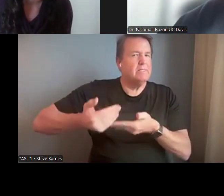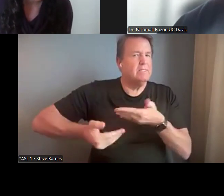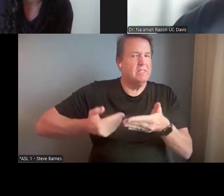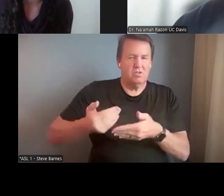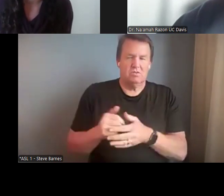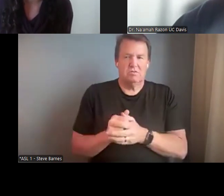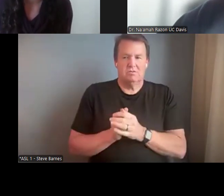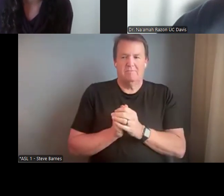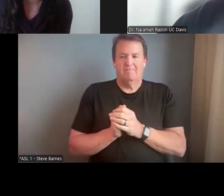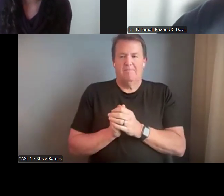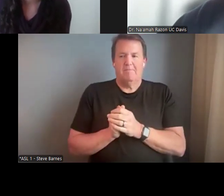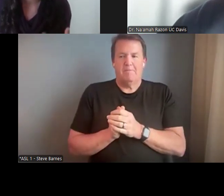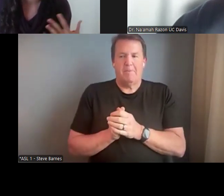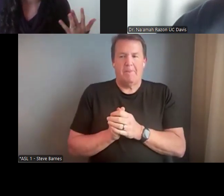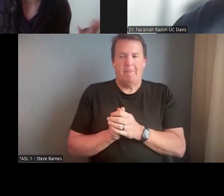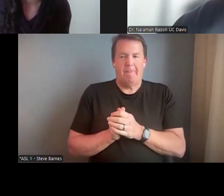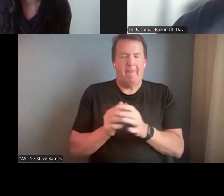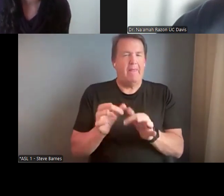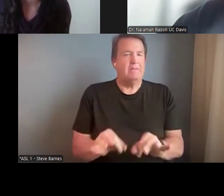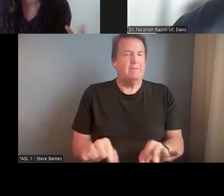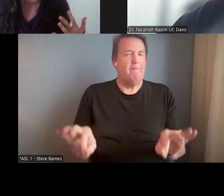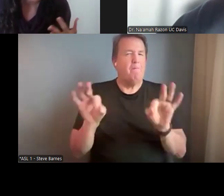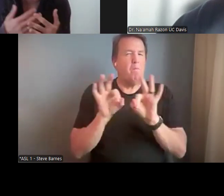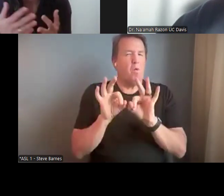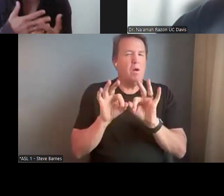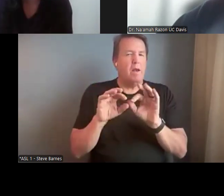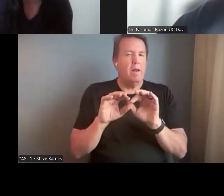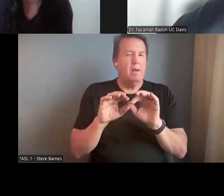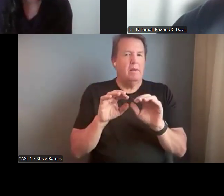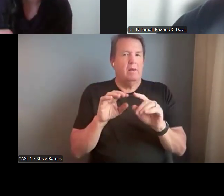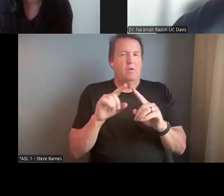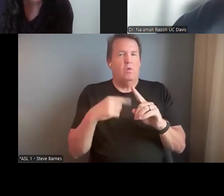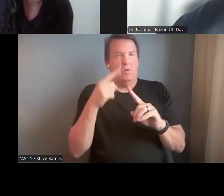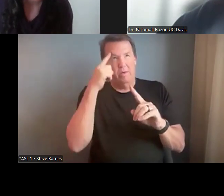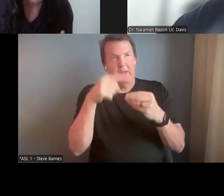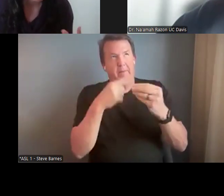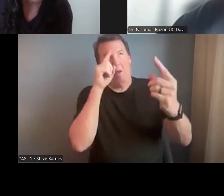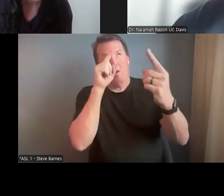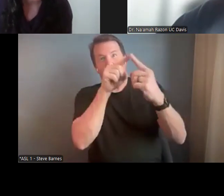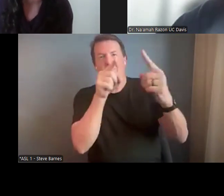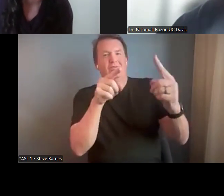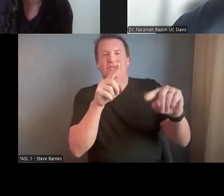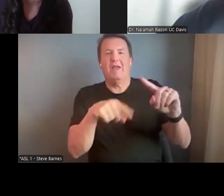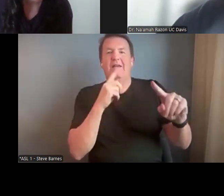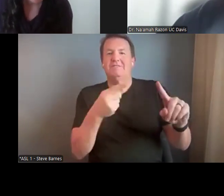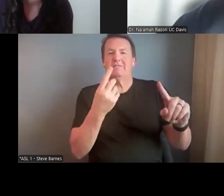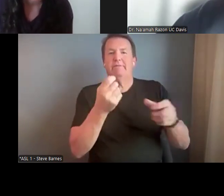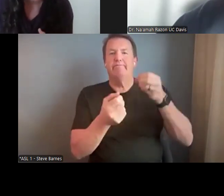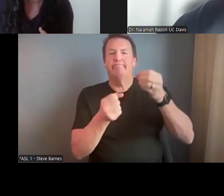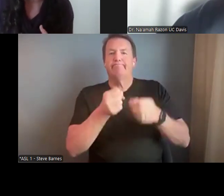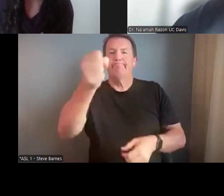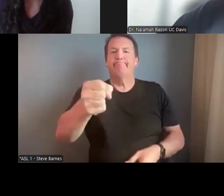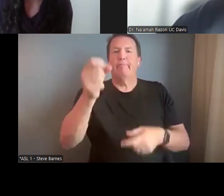think, it's important as we think about the deliverables that we can't just assume we can drop things in, and we need to maintain those networks